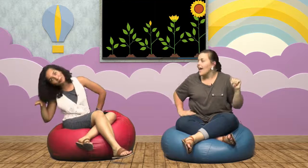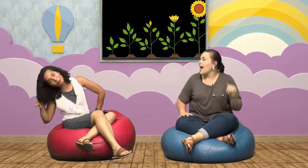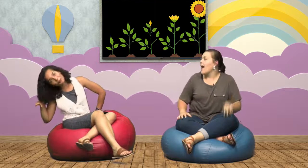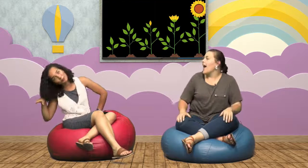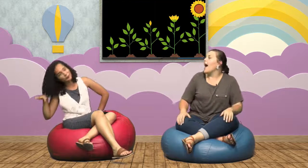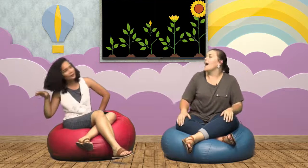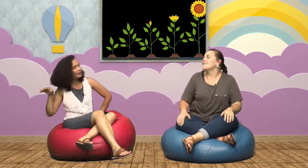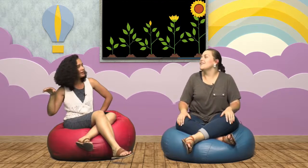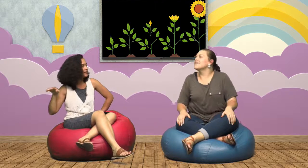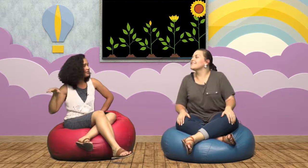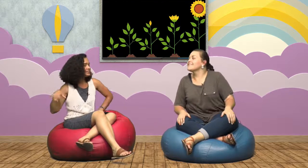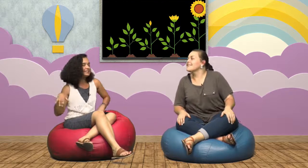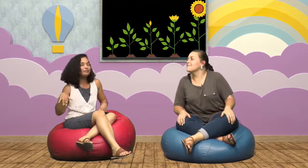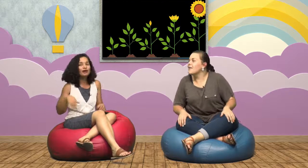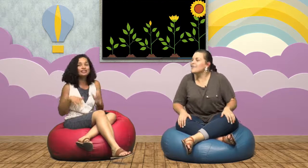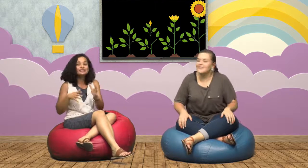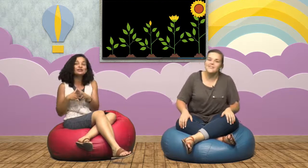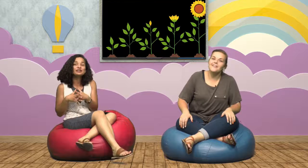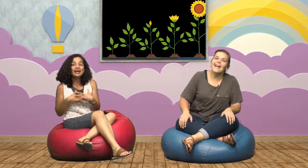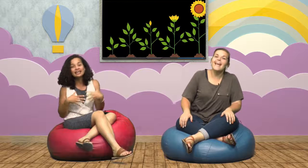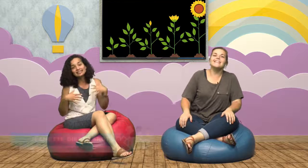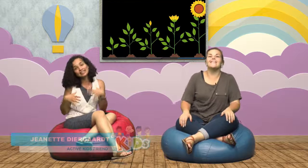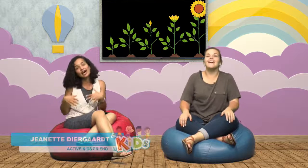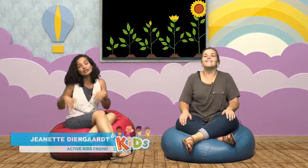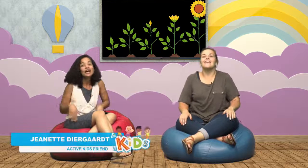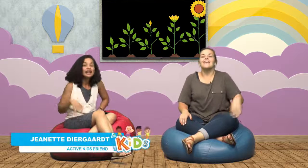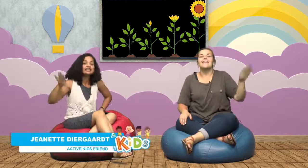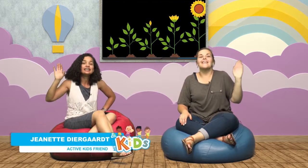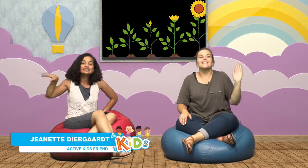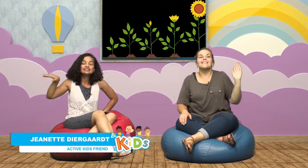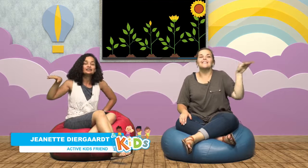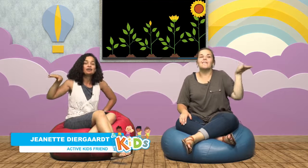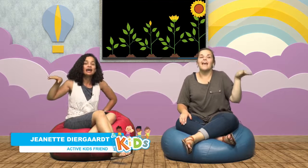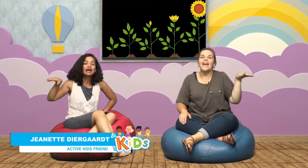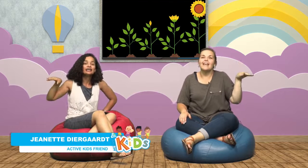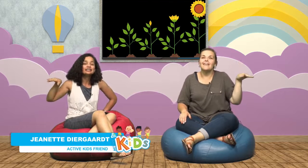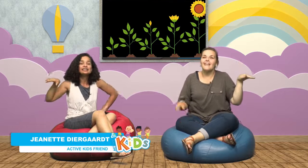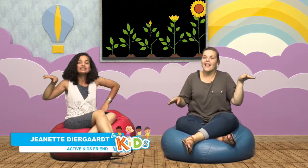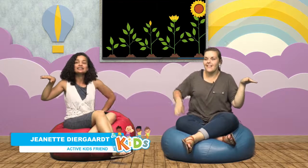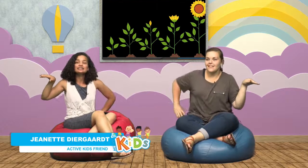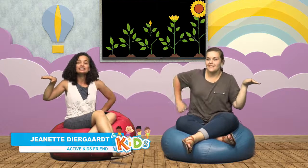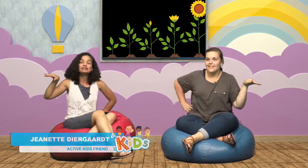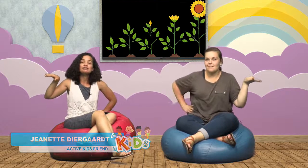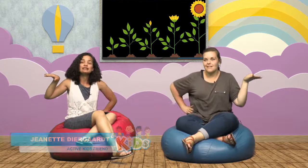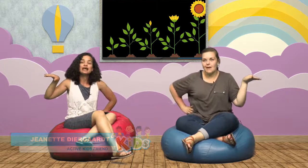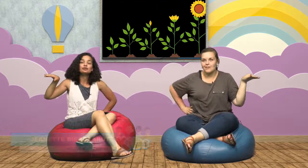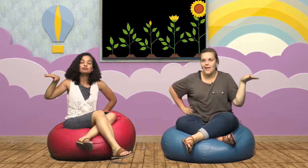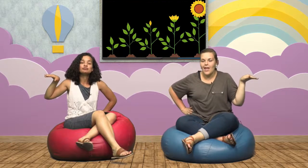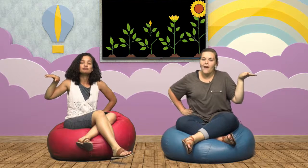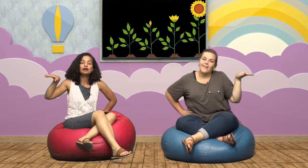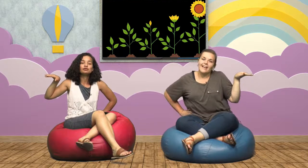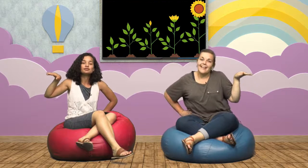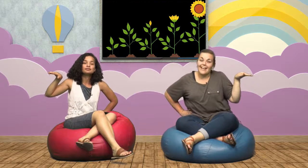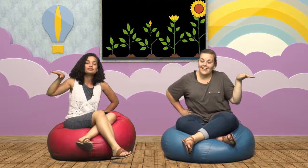out. I'm a little teapot, short and stout. This is my handle and this is my